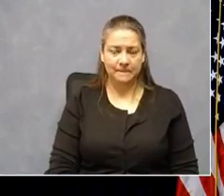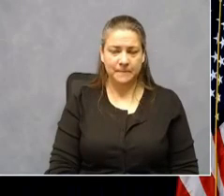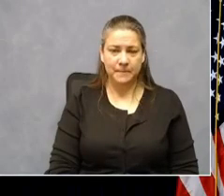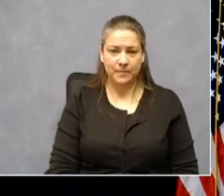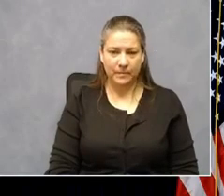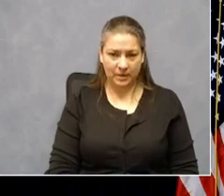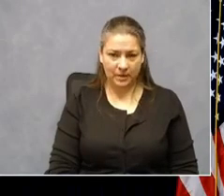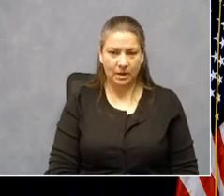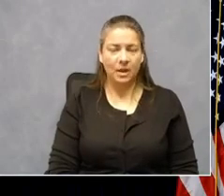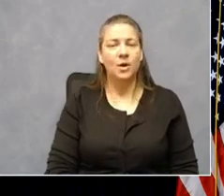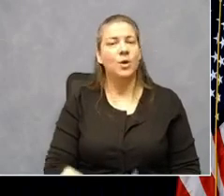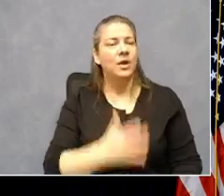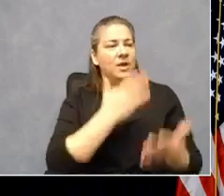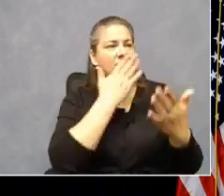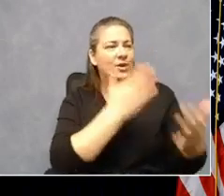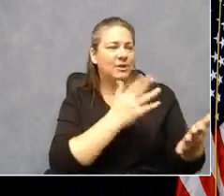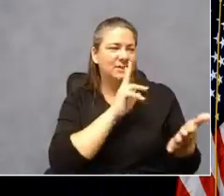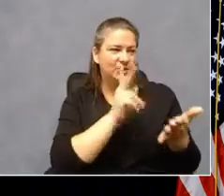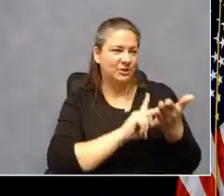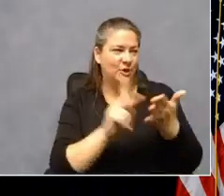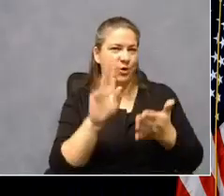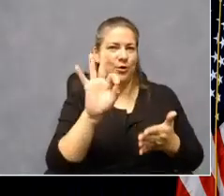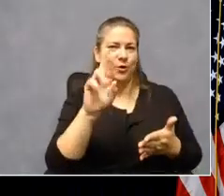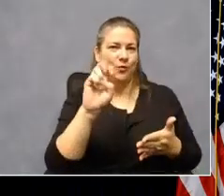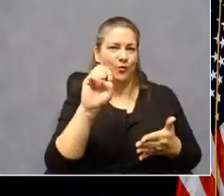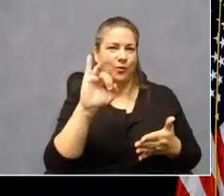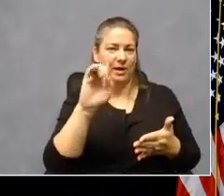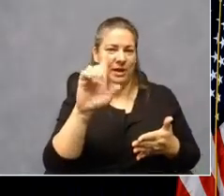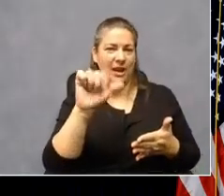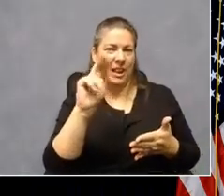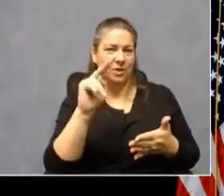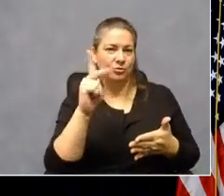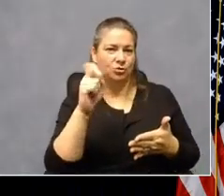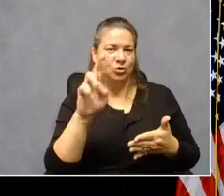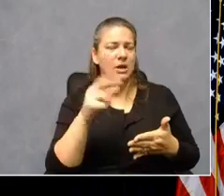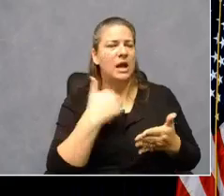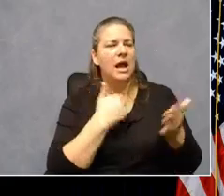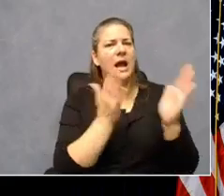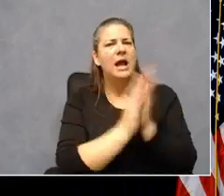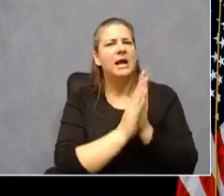Well, thank you, Secretary Friedlander. I asked Eric to